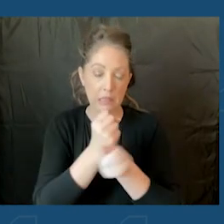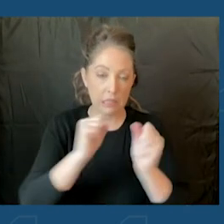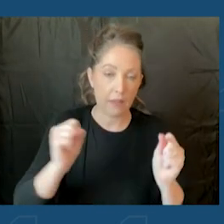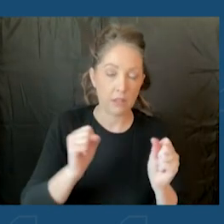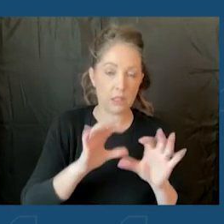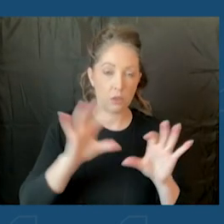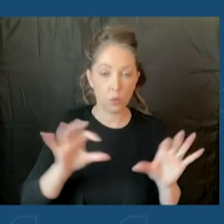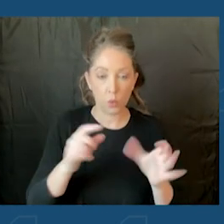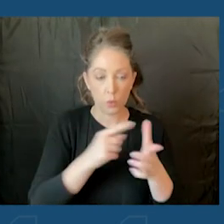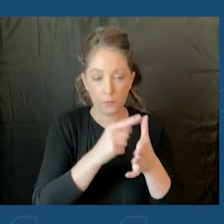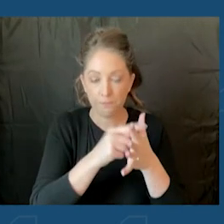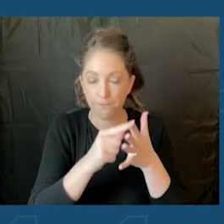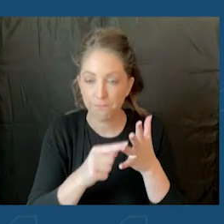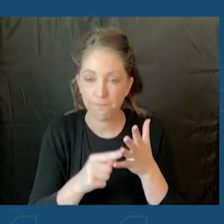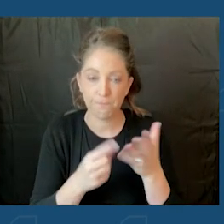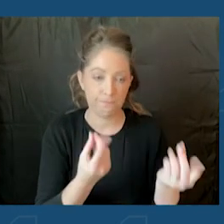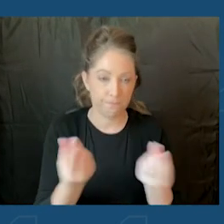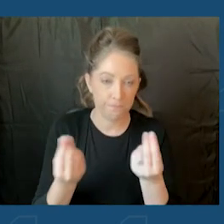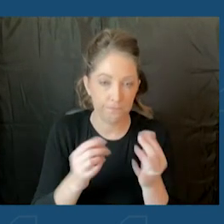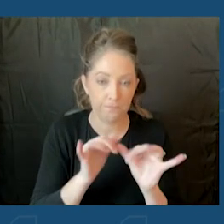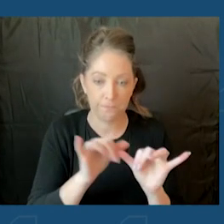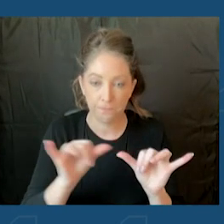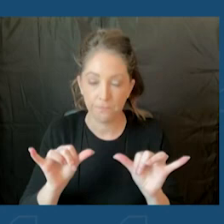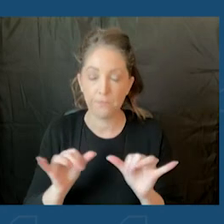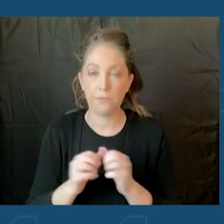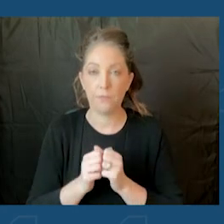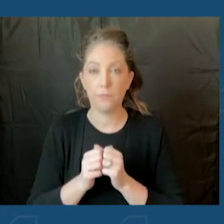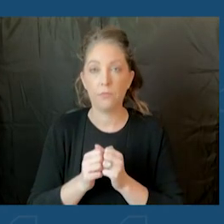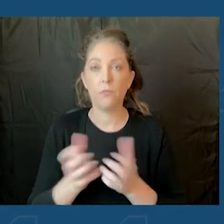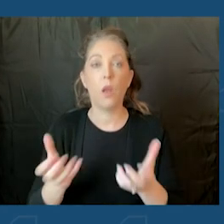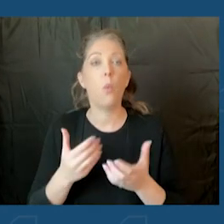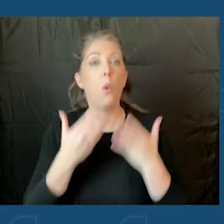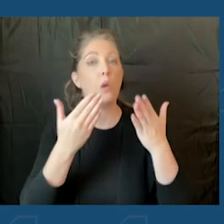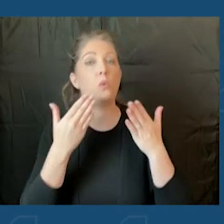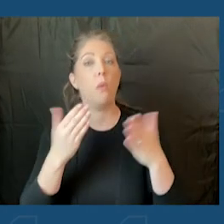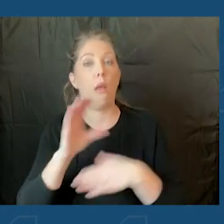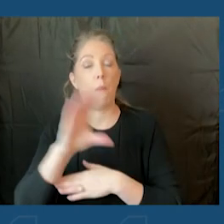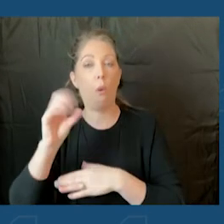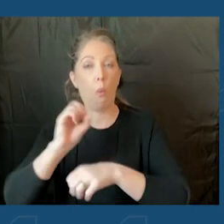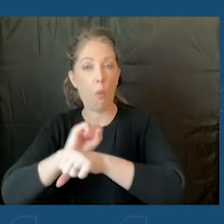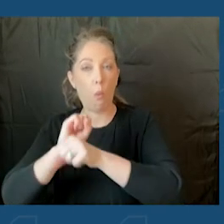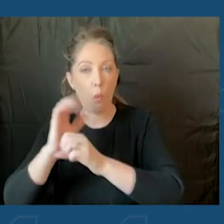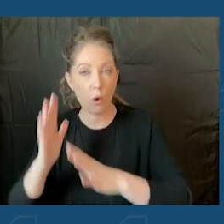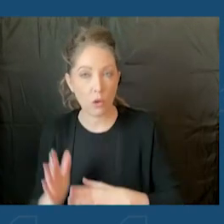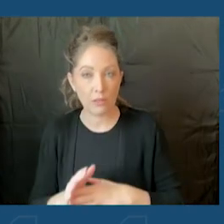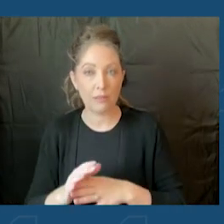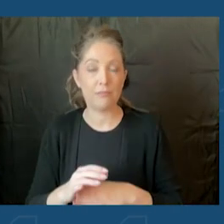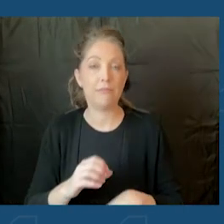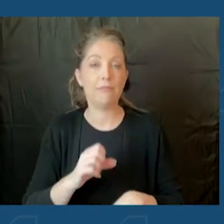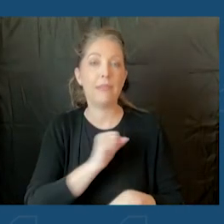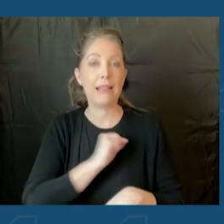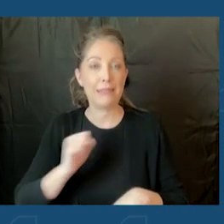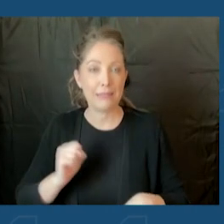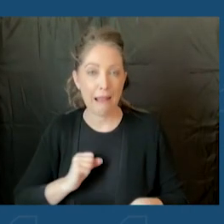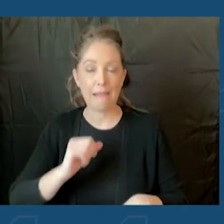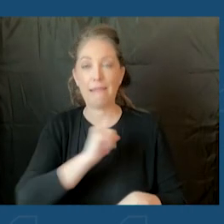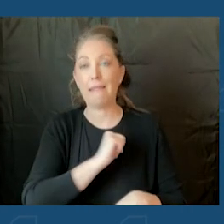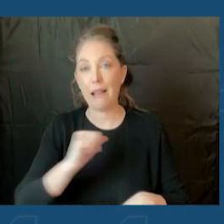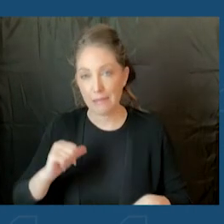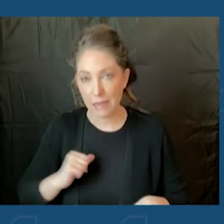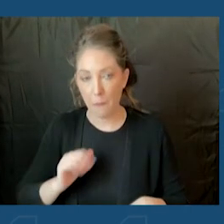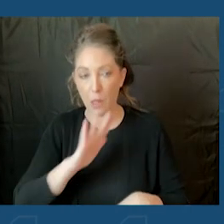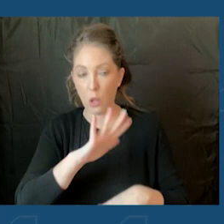on that as well. I want to thank my colleagues, of course, and in the State Senate and the Assembly for the work they've done, as the Governor